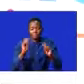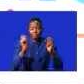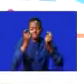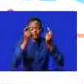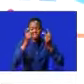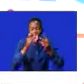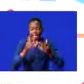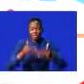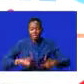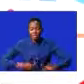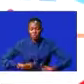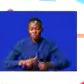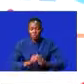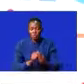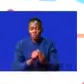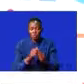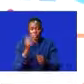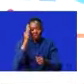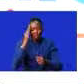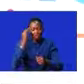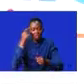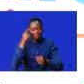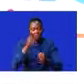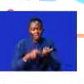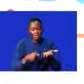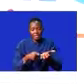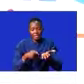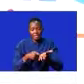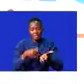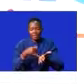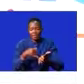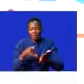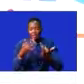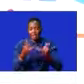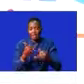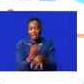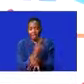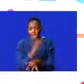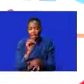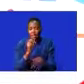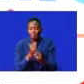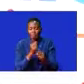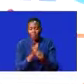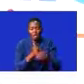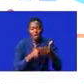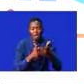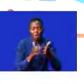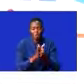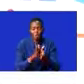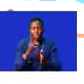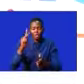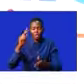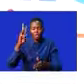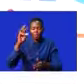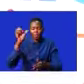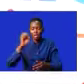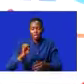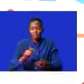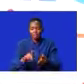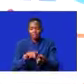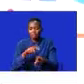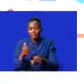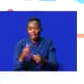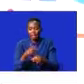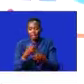particularly known for being innovative with technology, and we are asking that they can work very closely with KWS and other partners, so